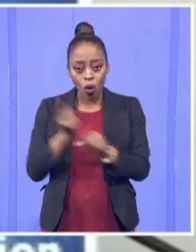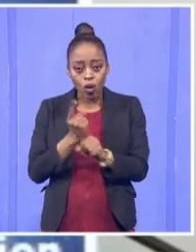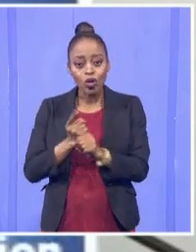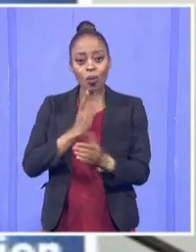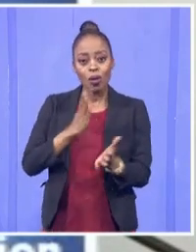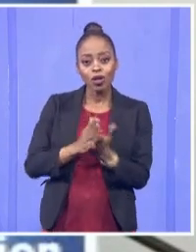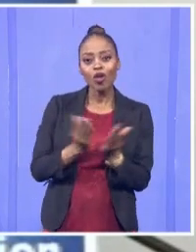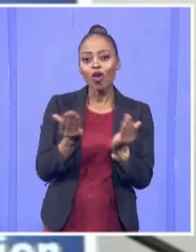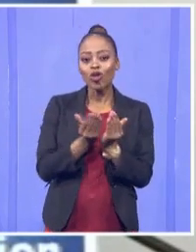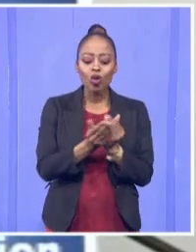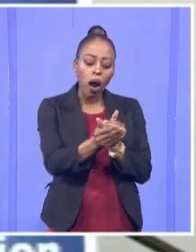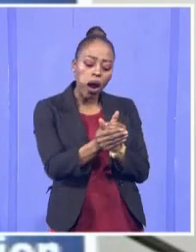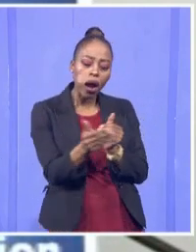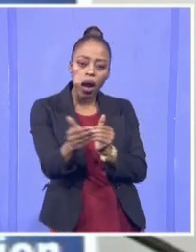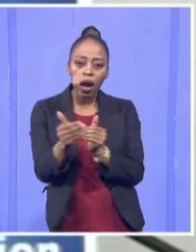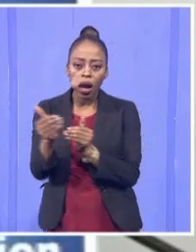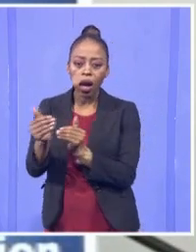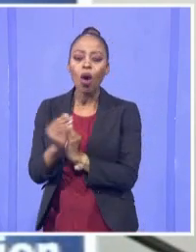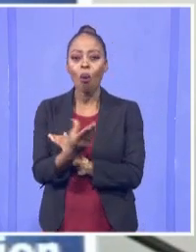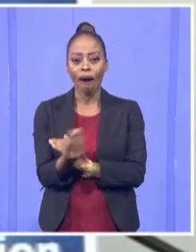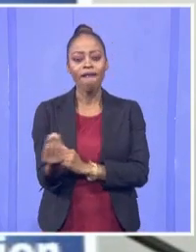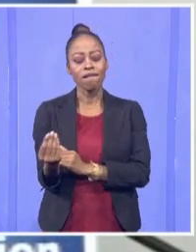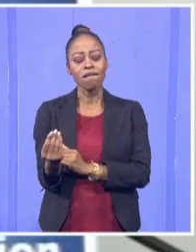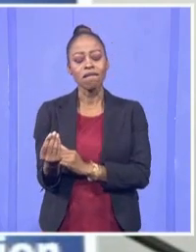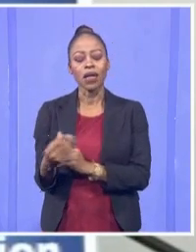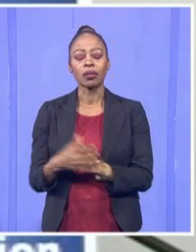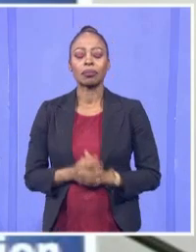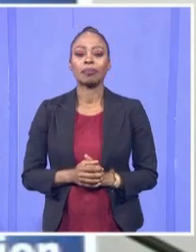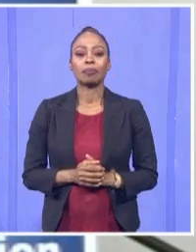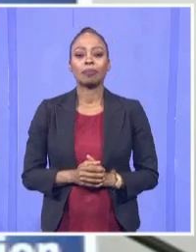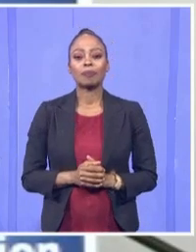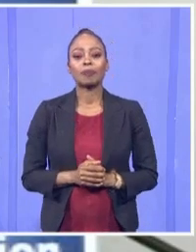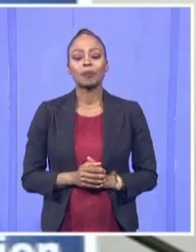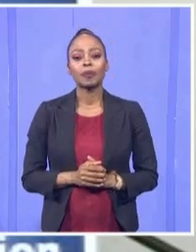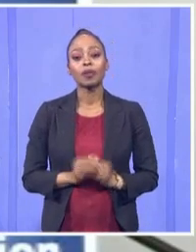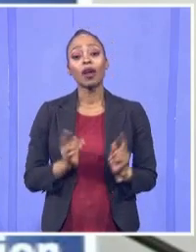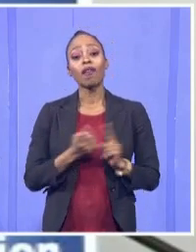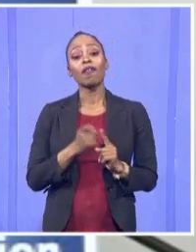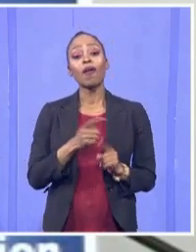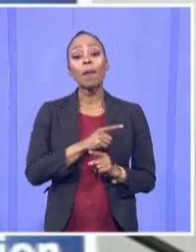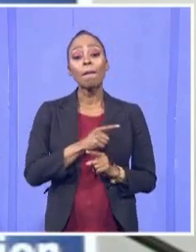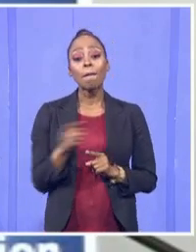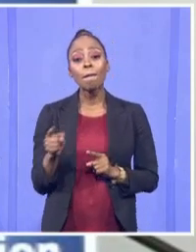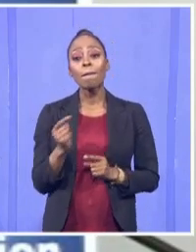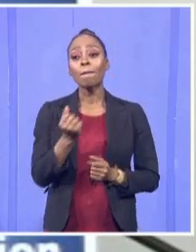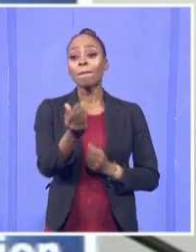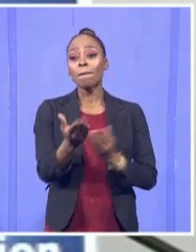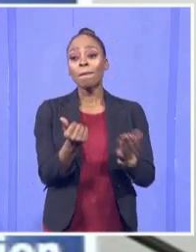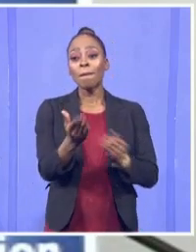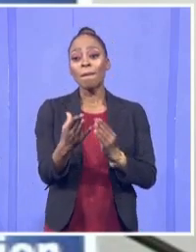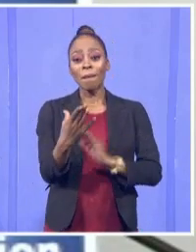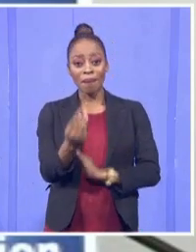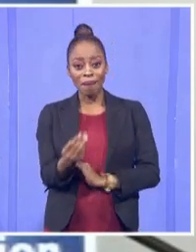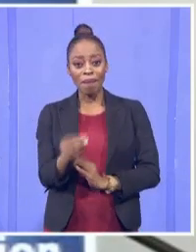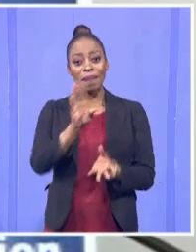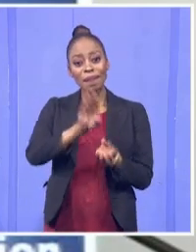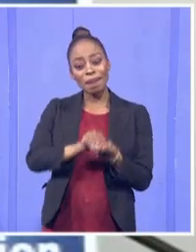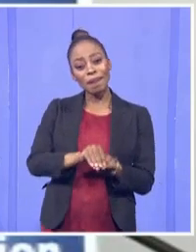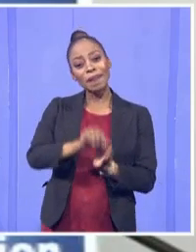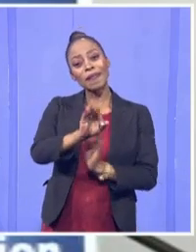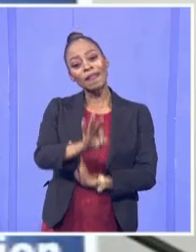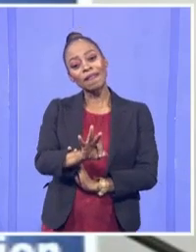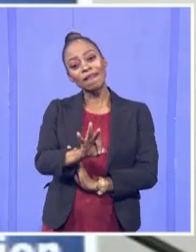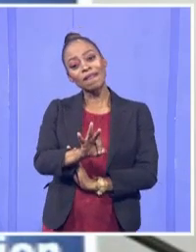school closer to where they stay. So from the above applications, we have a total of